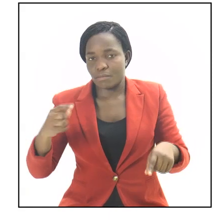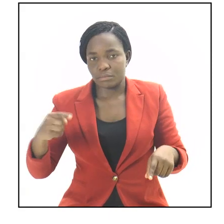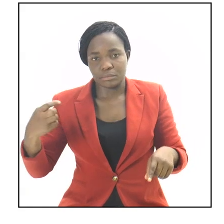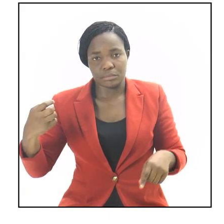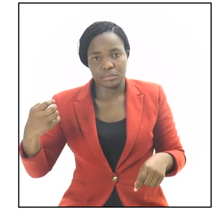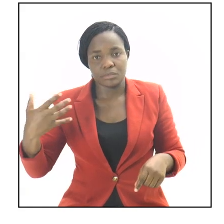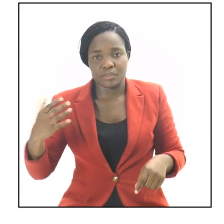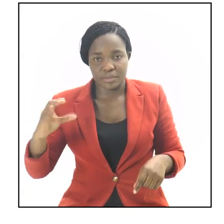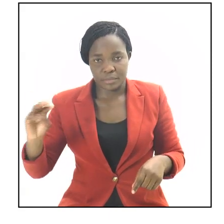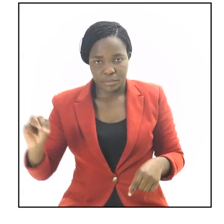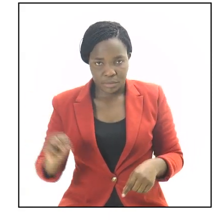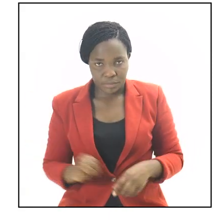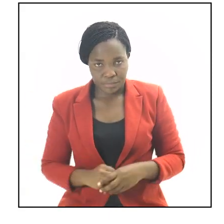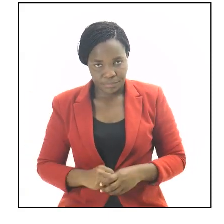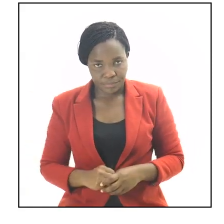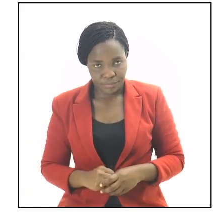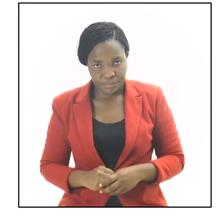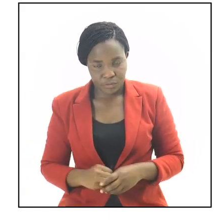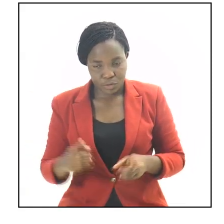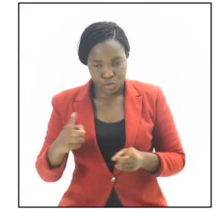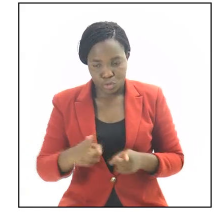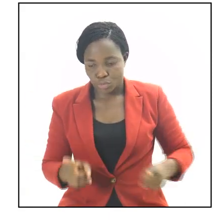centimeters for each of the shorter sides.